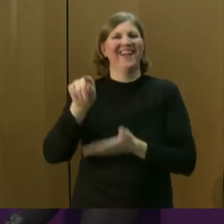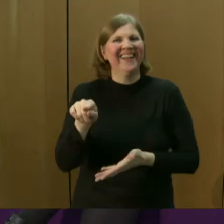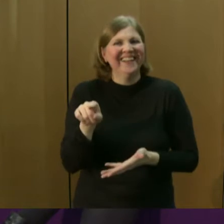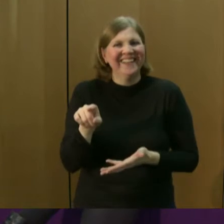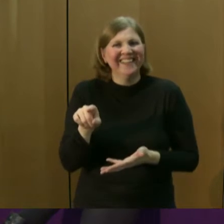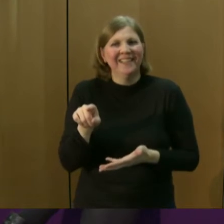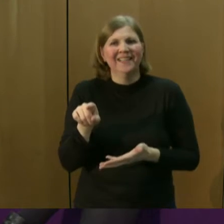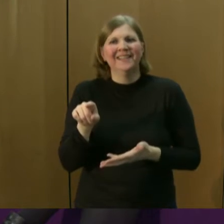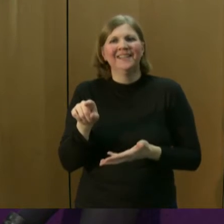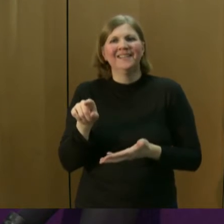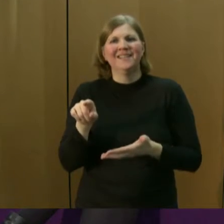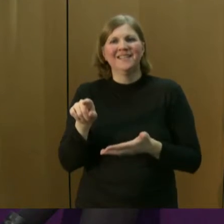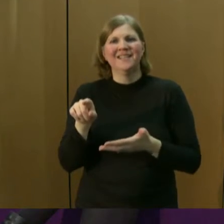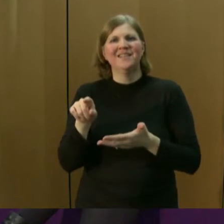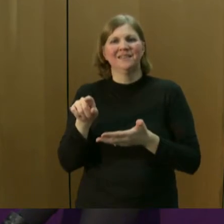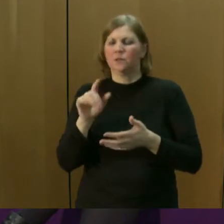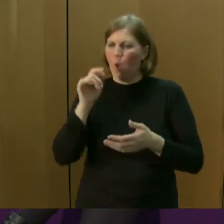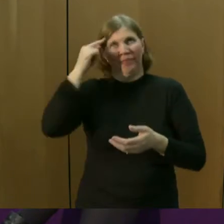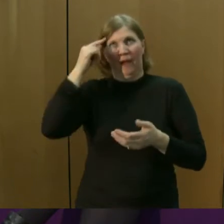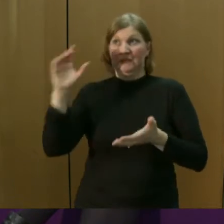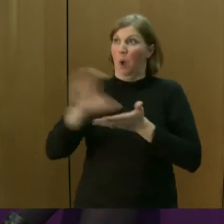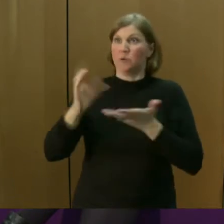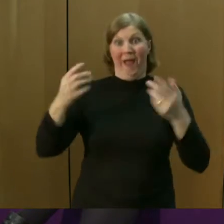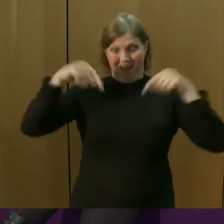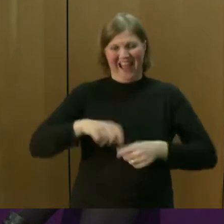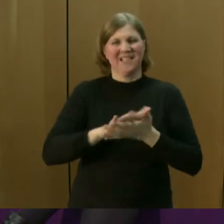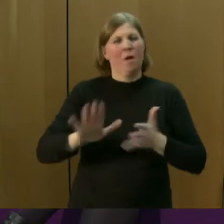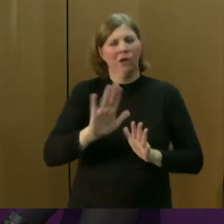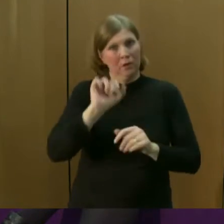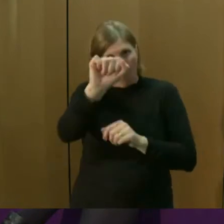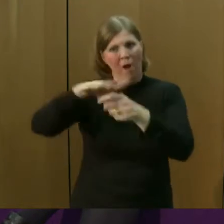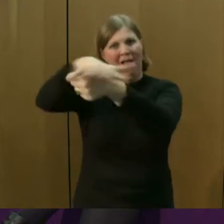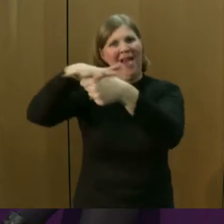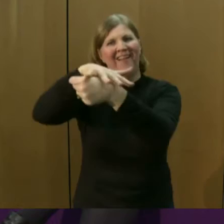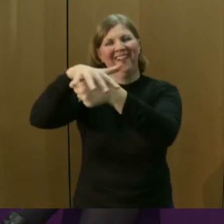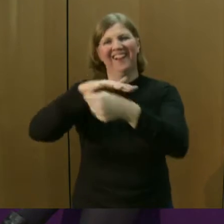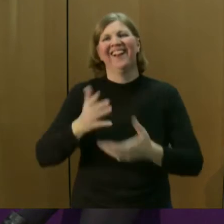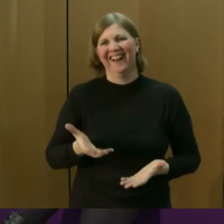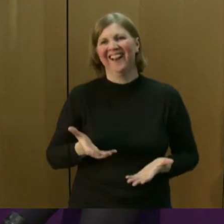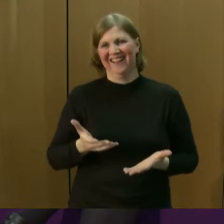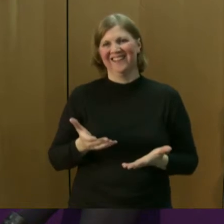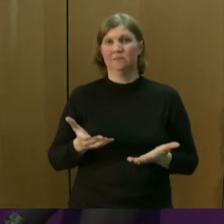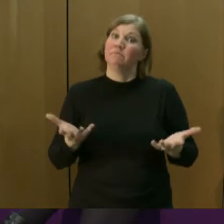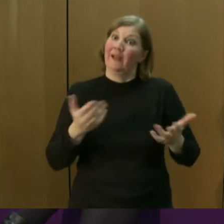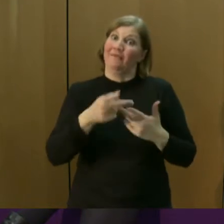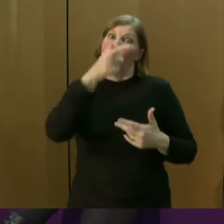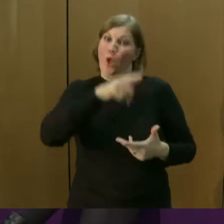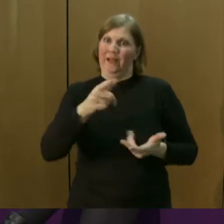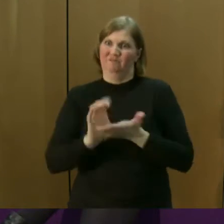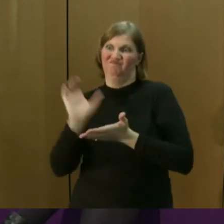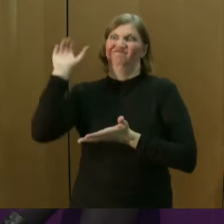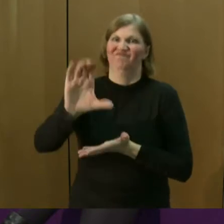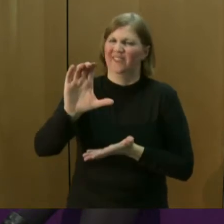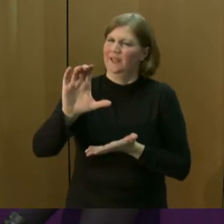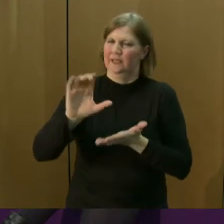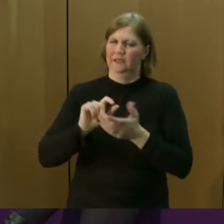lots of little bits of small sponsorship, which actually might help? Is it in kind? Is there a printer that